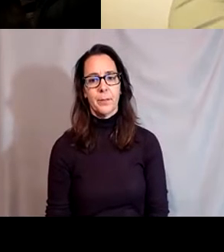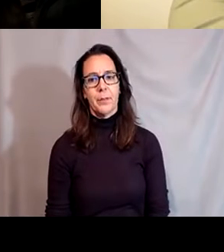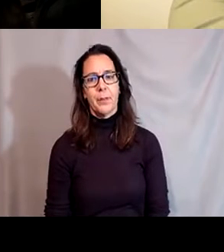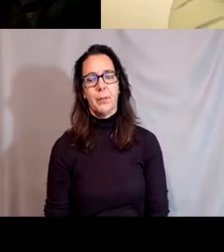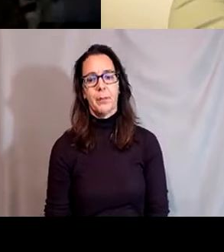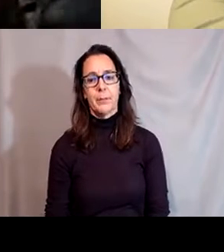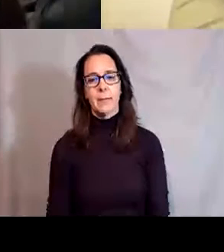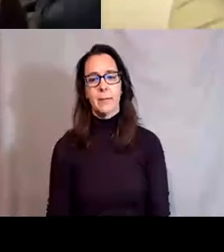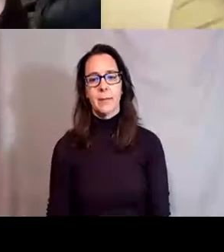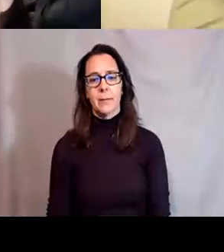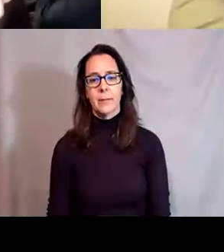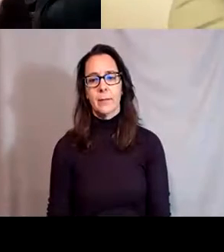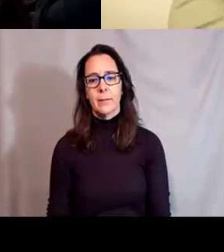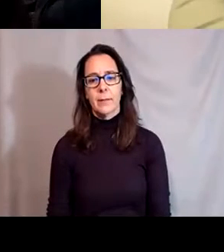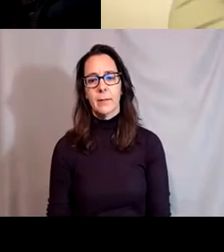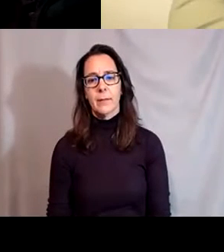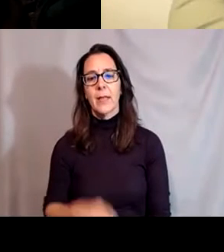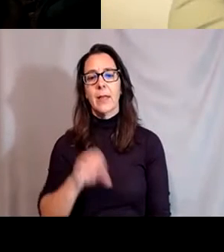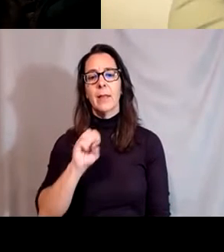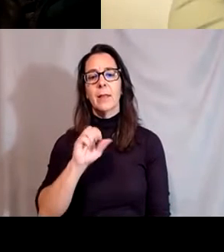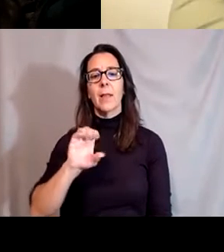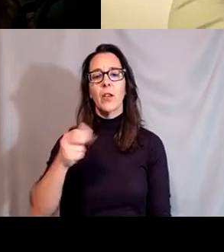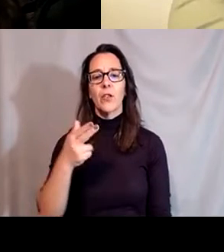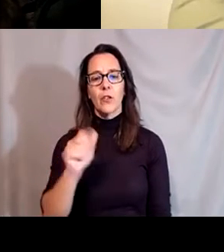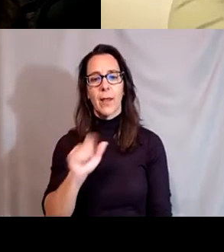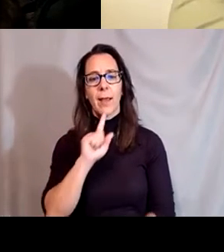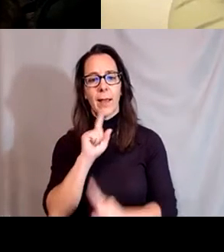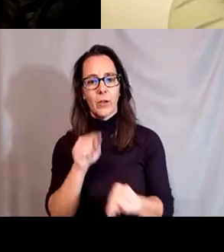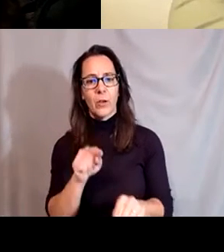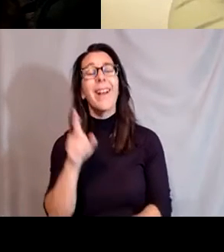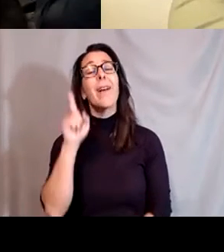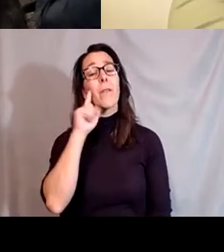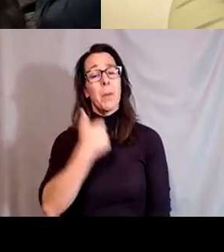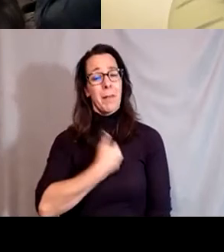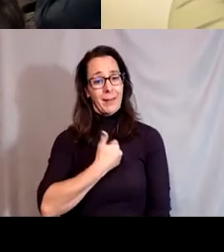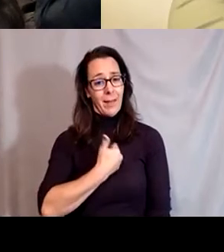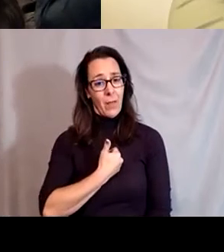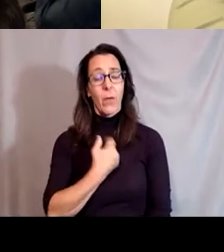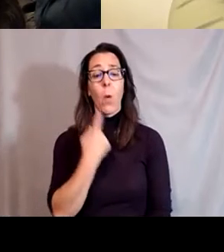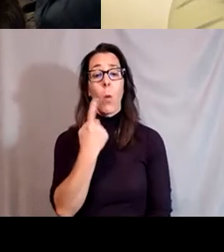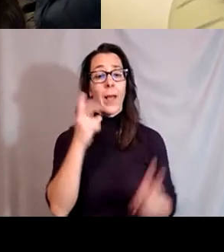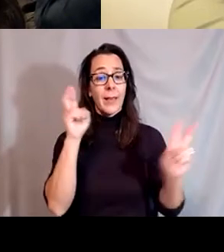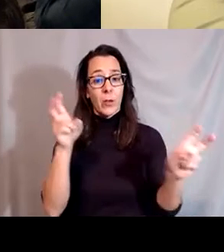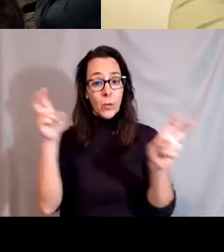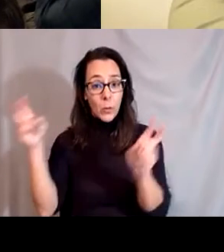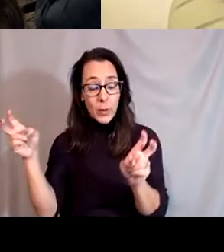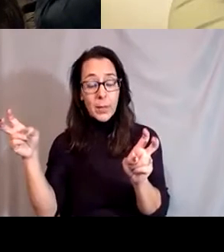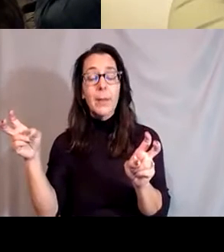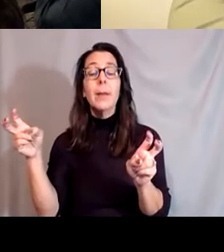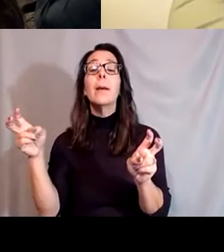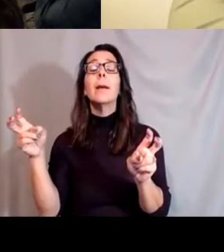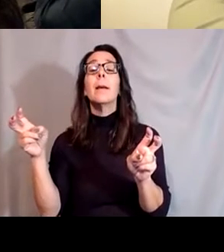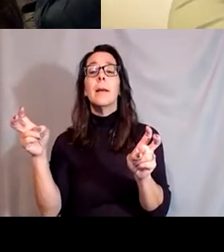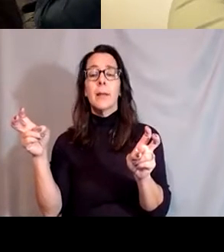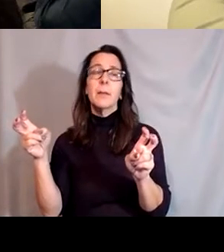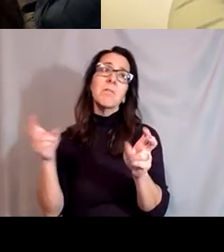one of the issues. I think for me, one of the issues is that people sometimes still think of it as a